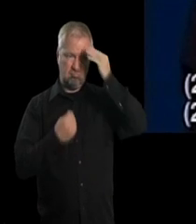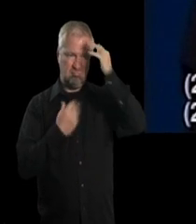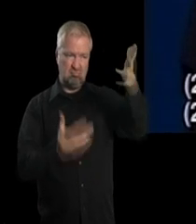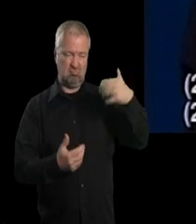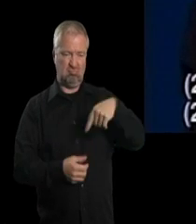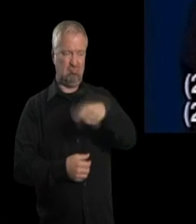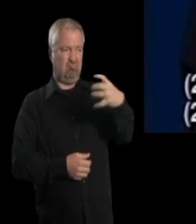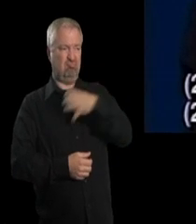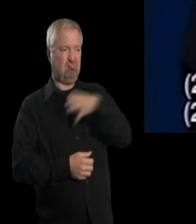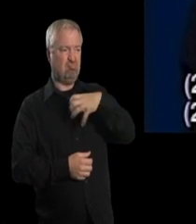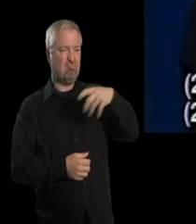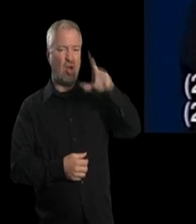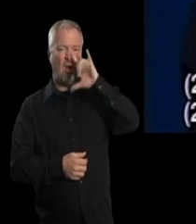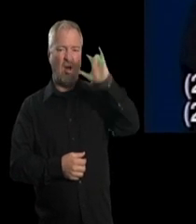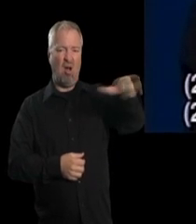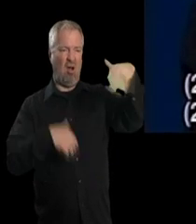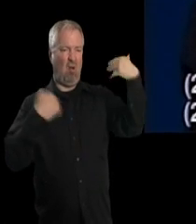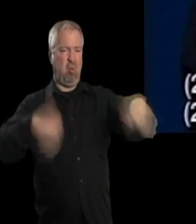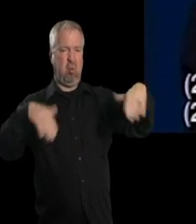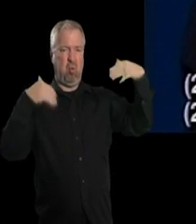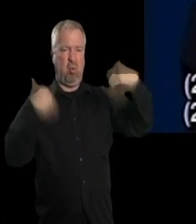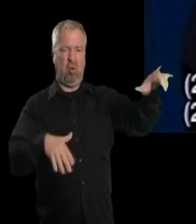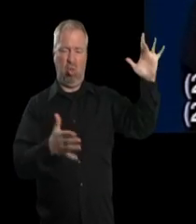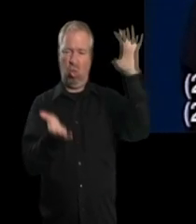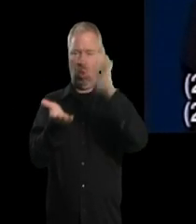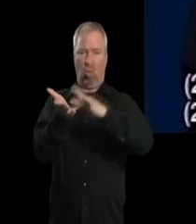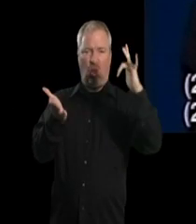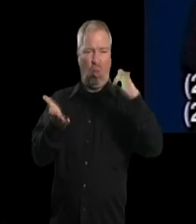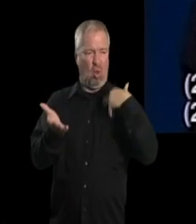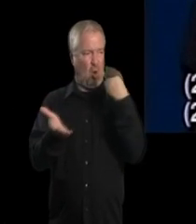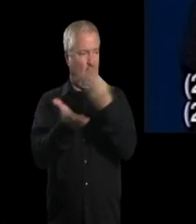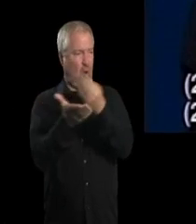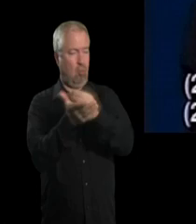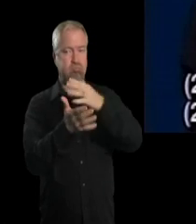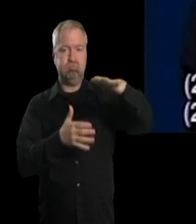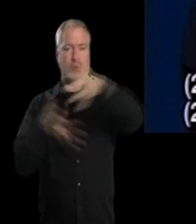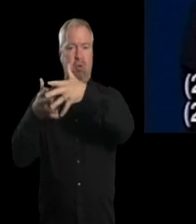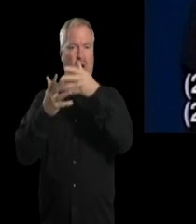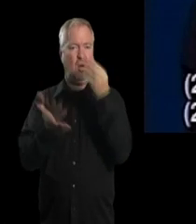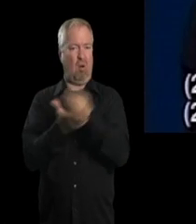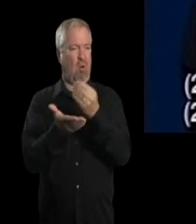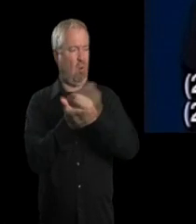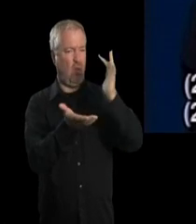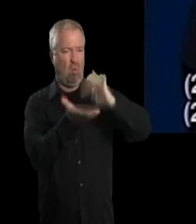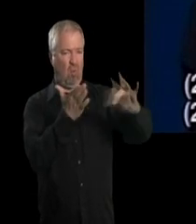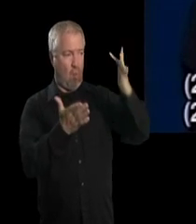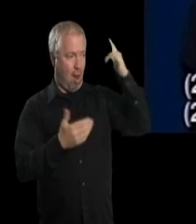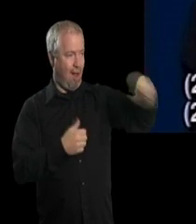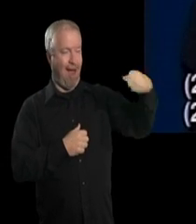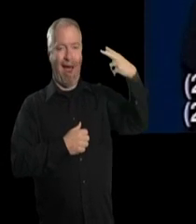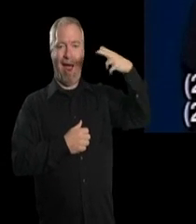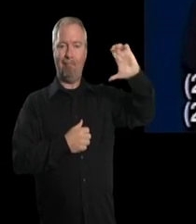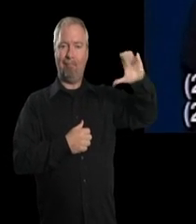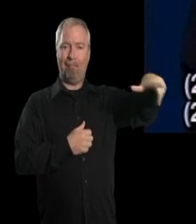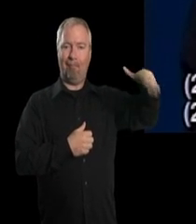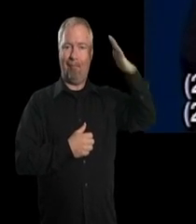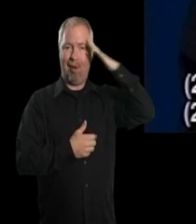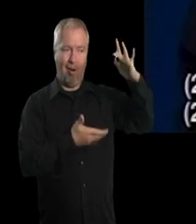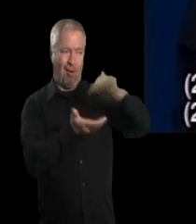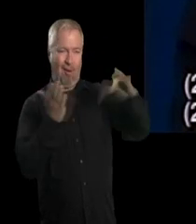just object loudly and vigorously against the assault on our national purse, if you will, by the